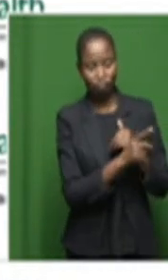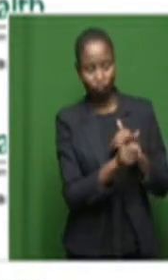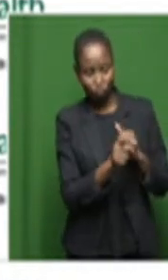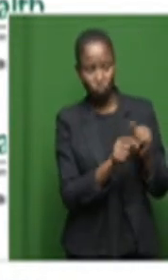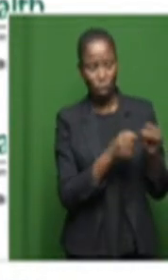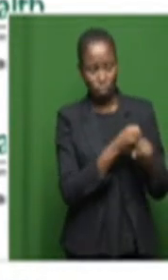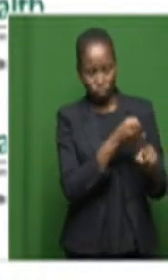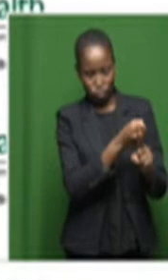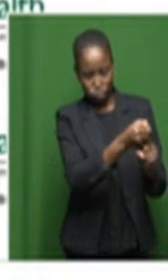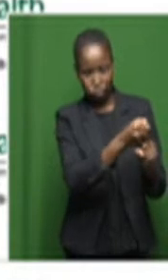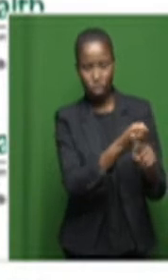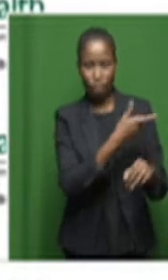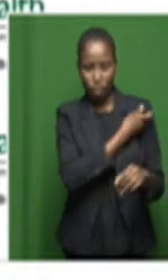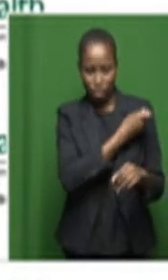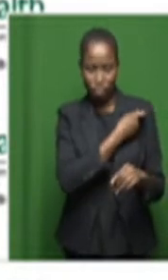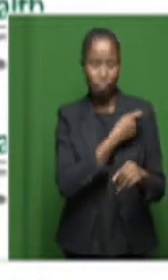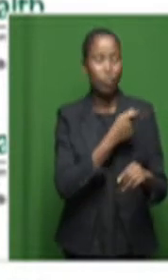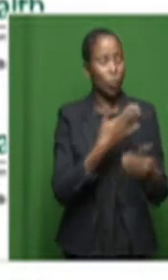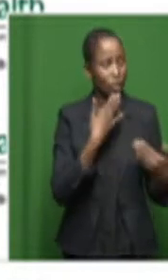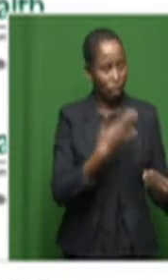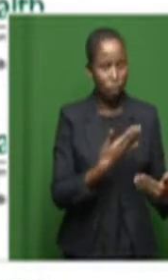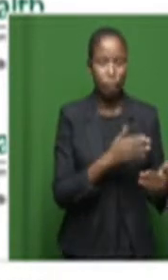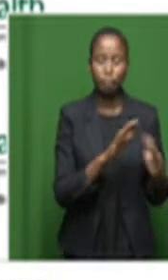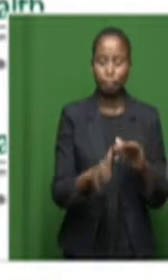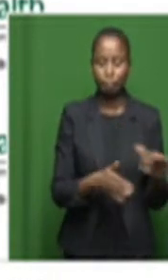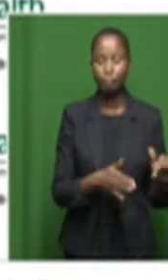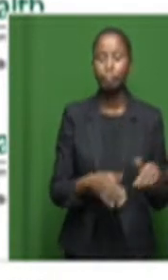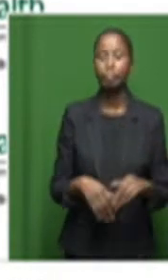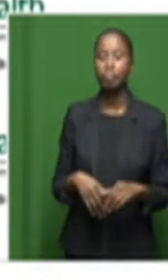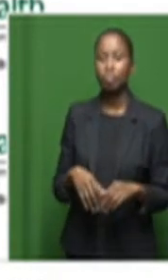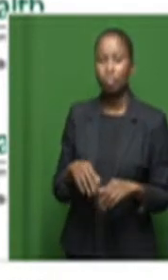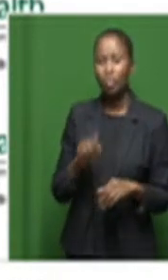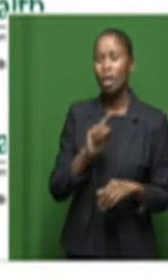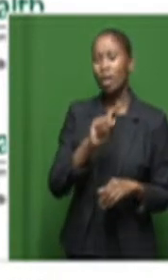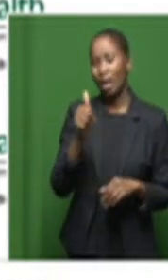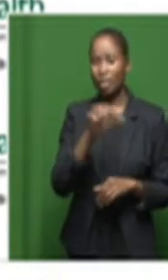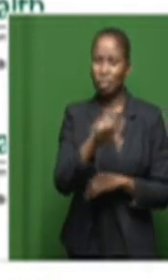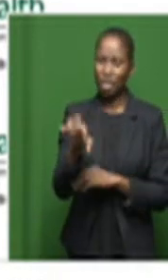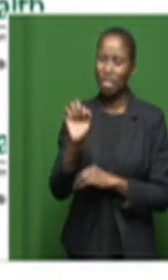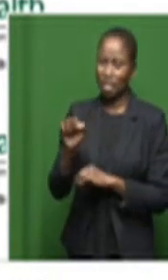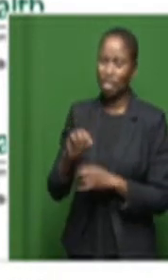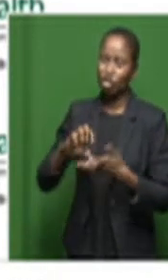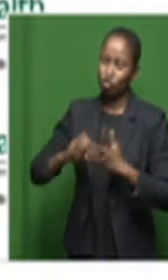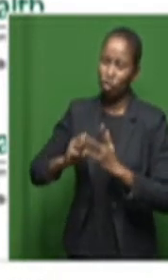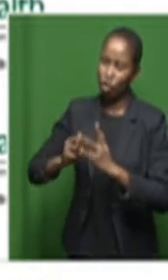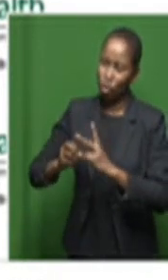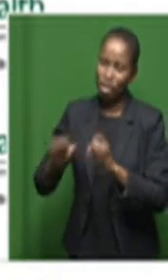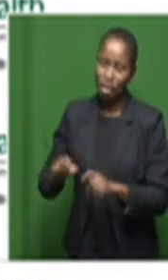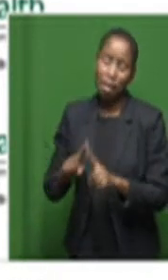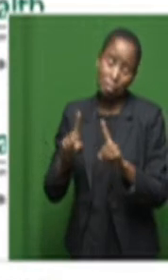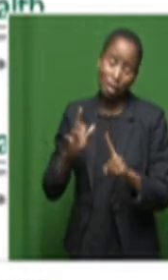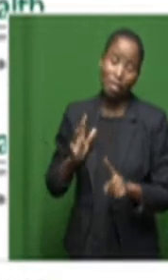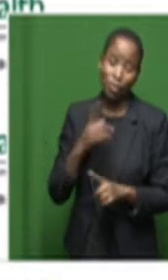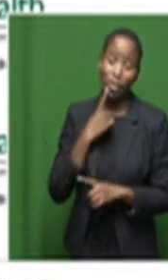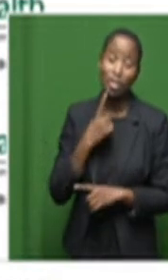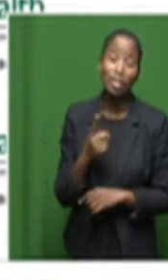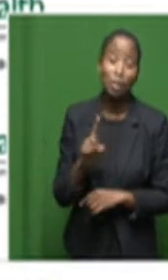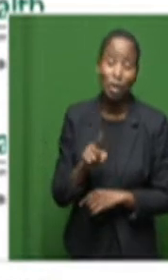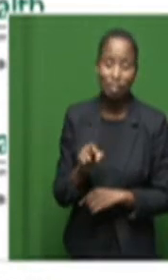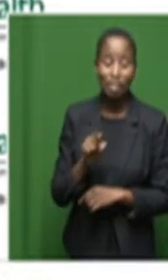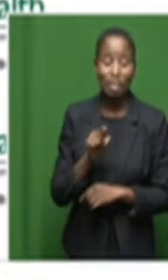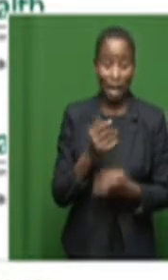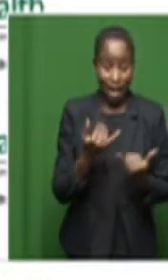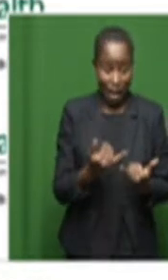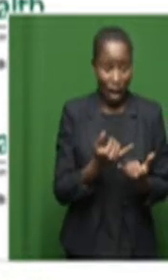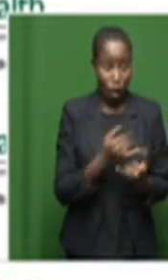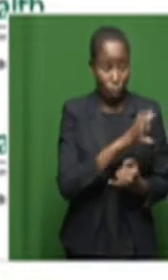really pushing the vaccination. Everybody else is pushing, but we just want to indicate that at the current moment, these are the